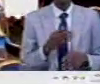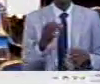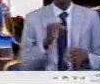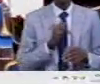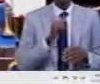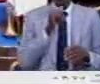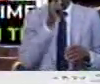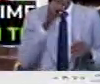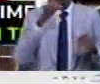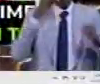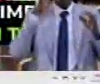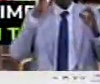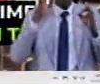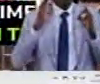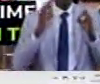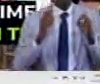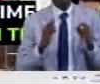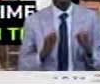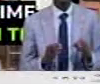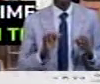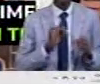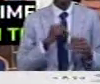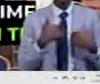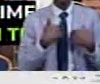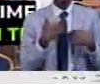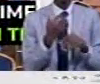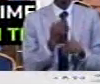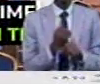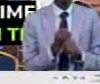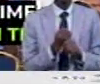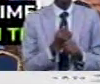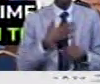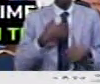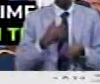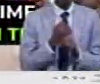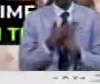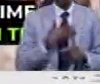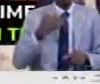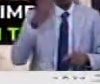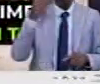determined. I can't stand around wasting my